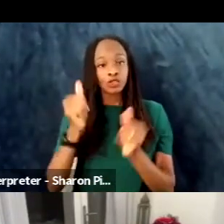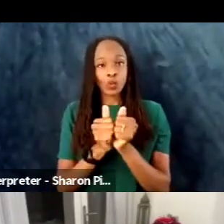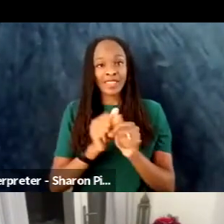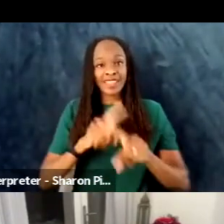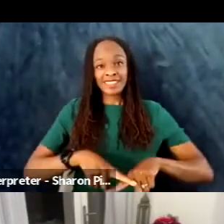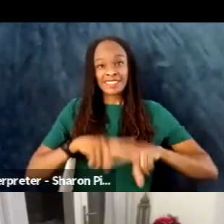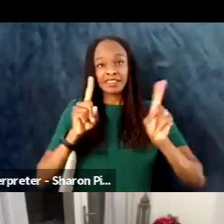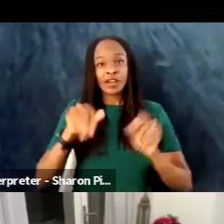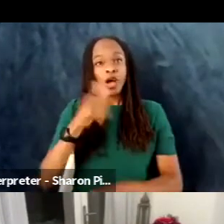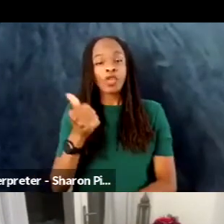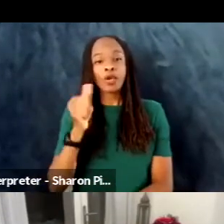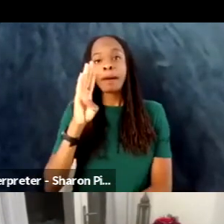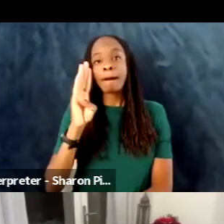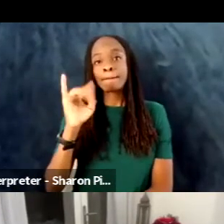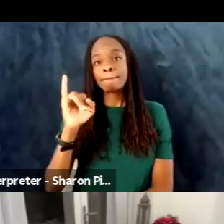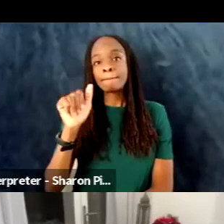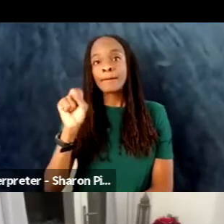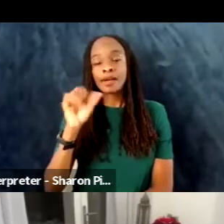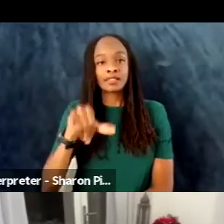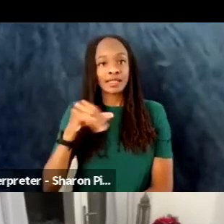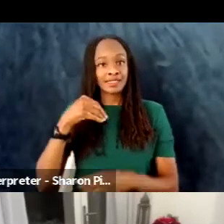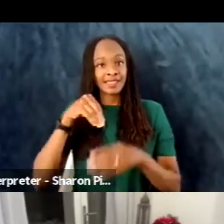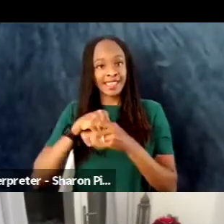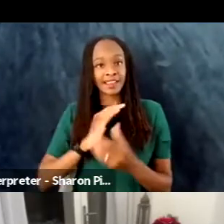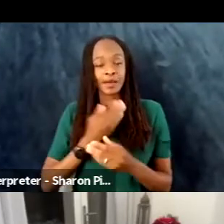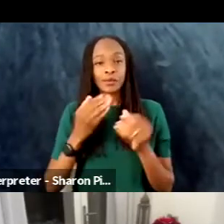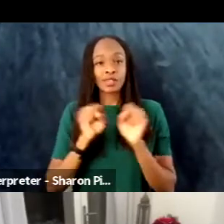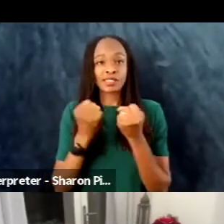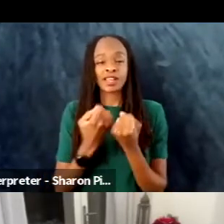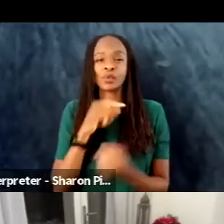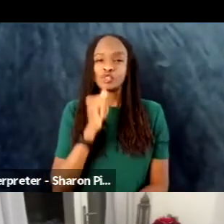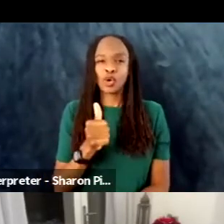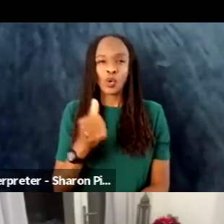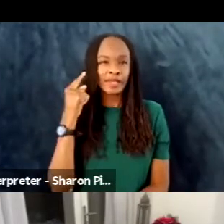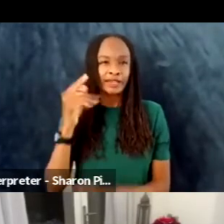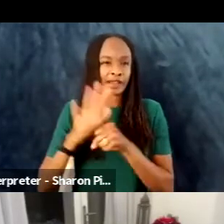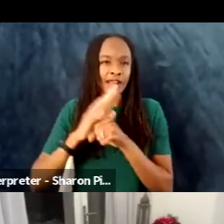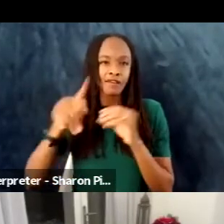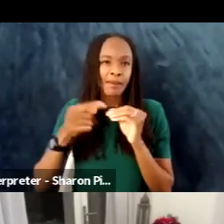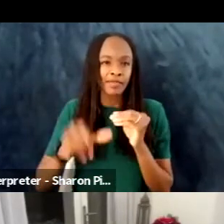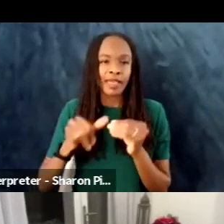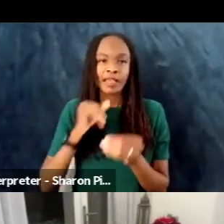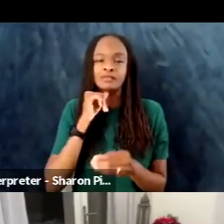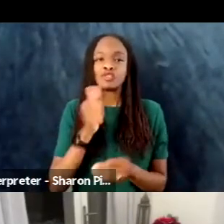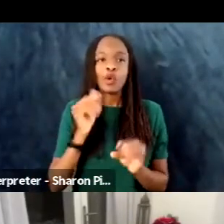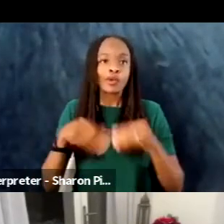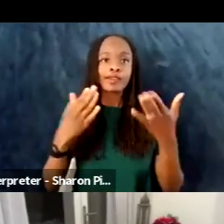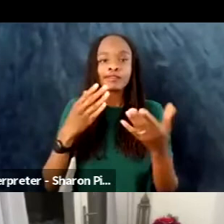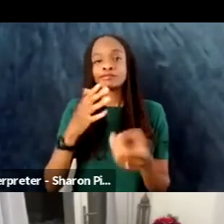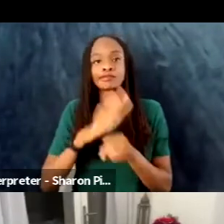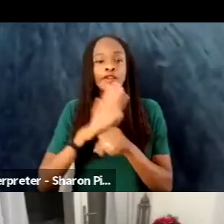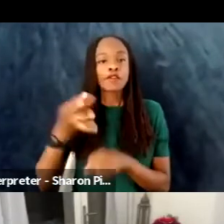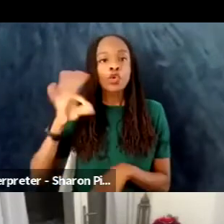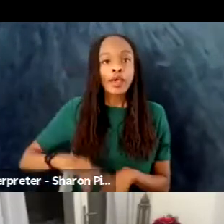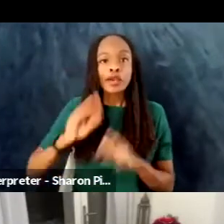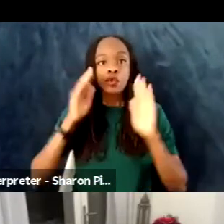other biases which exist in our society, which we don't give enough of credit or enough focus on, whether it is,